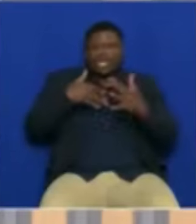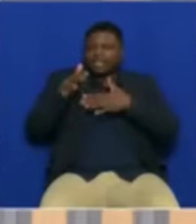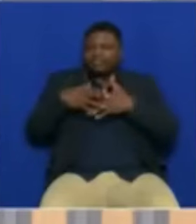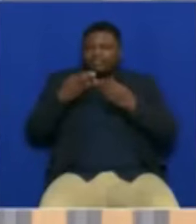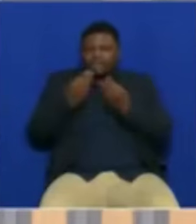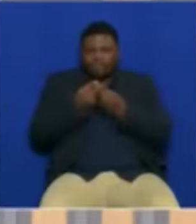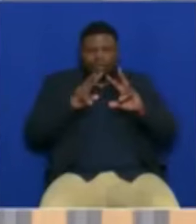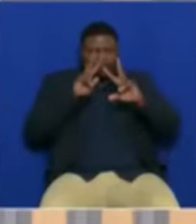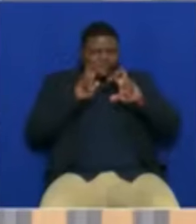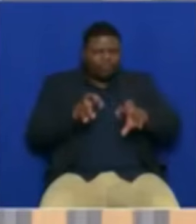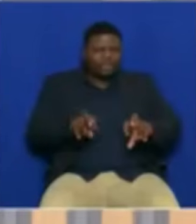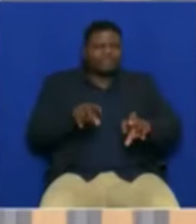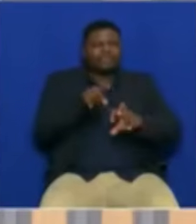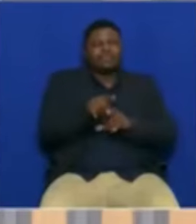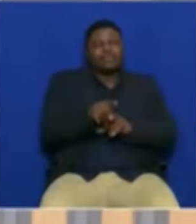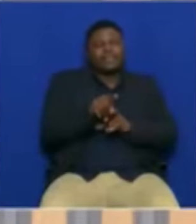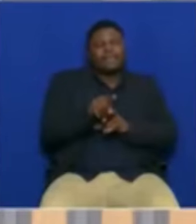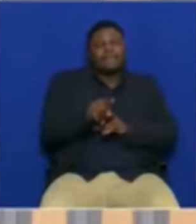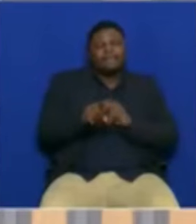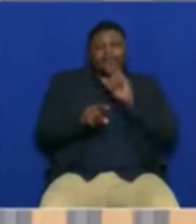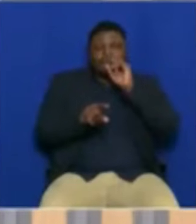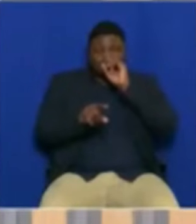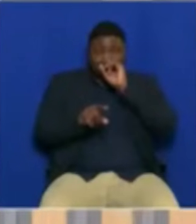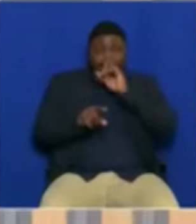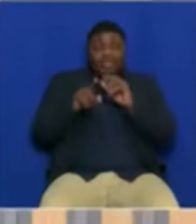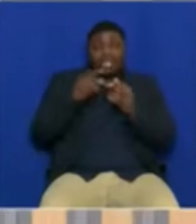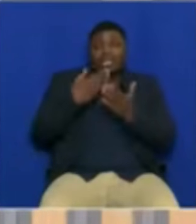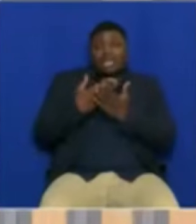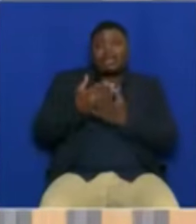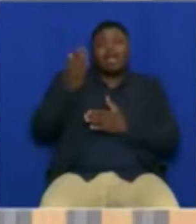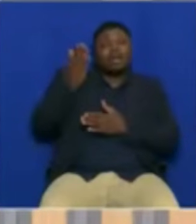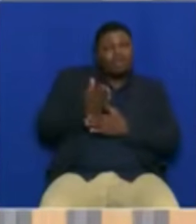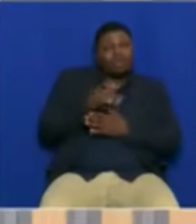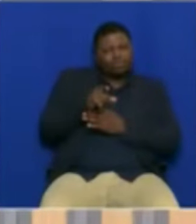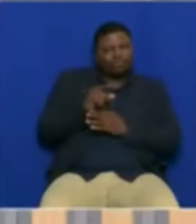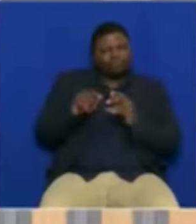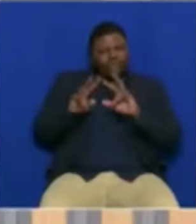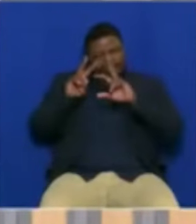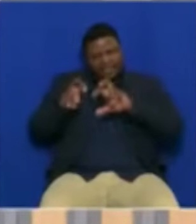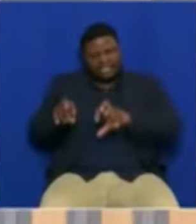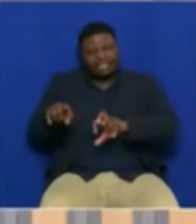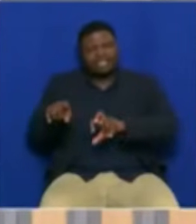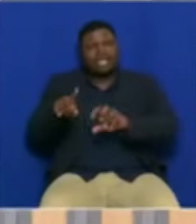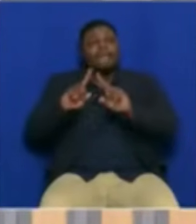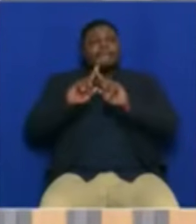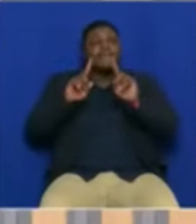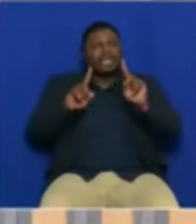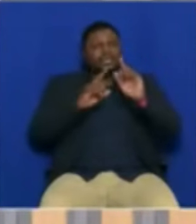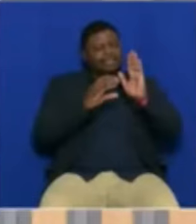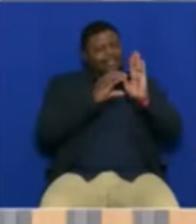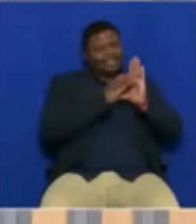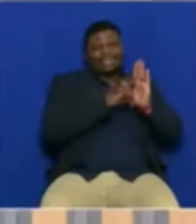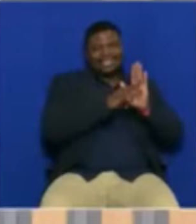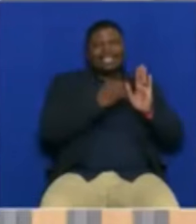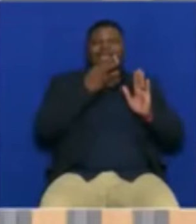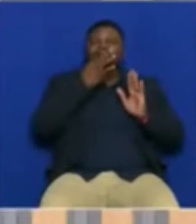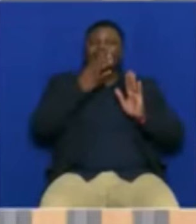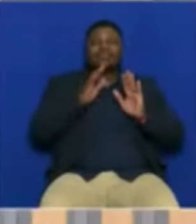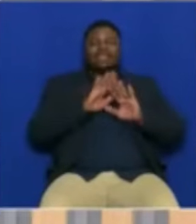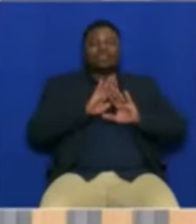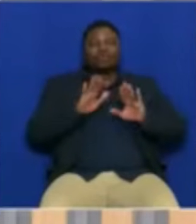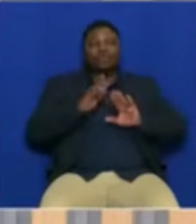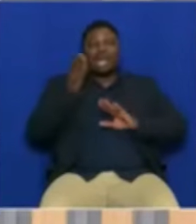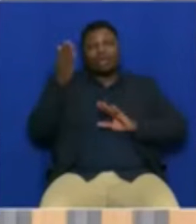And I'm talking authorized because that section does not refer to authorized. I'm saying that purely on the basis that